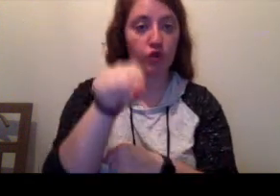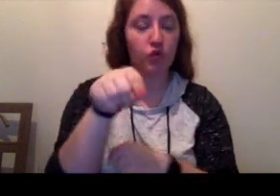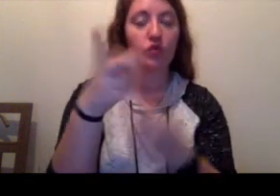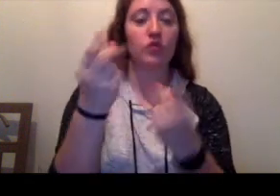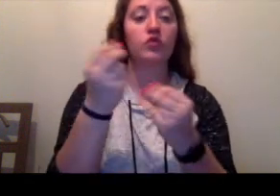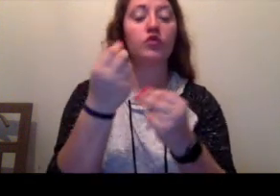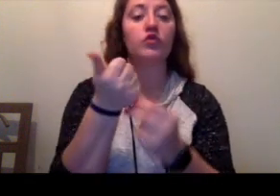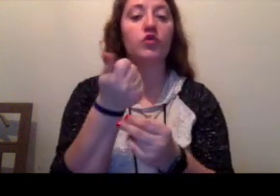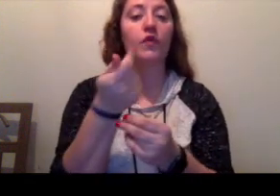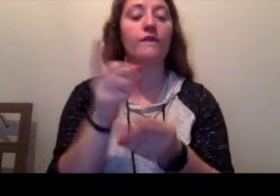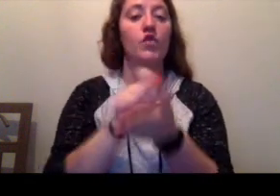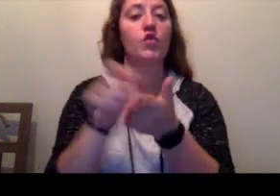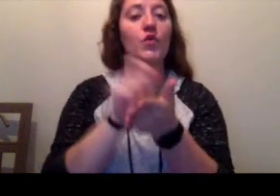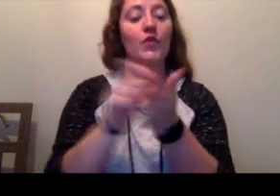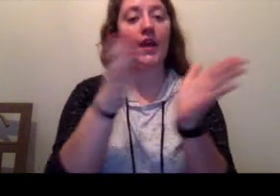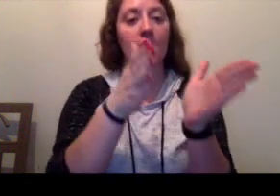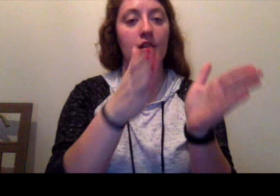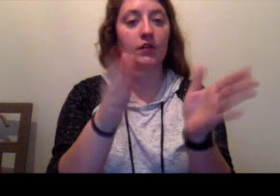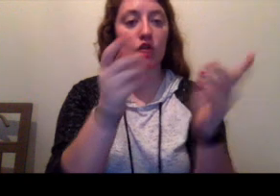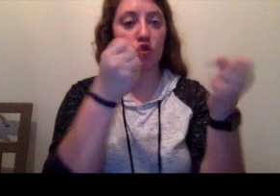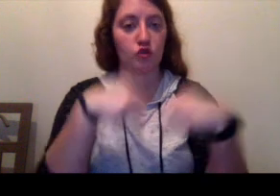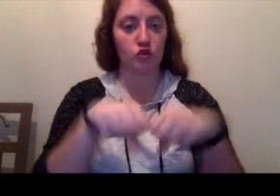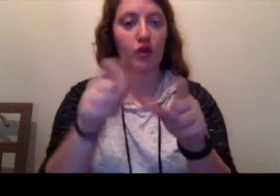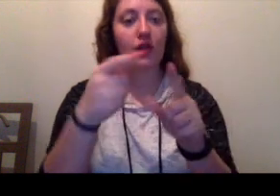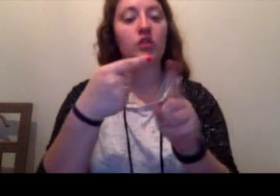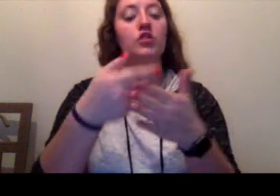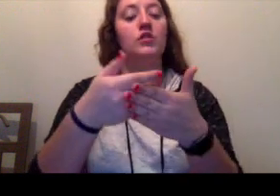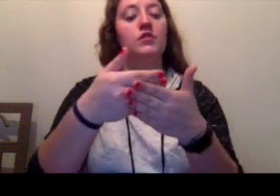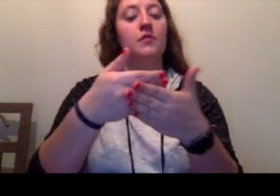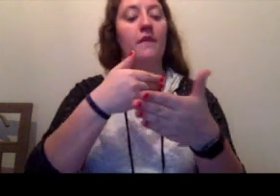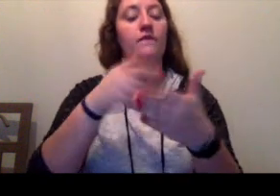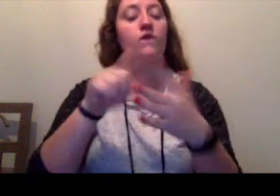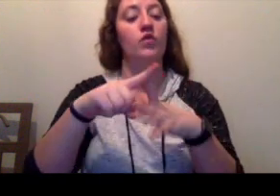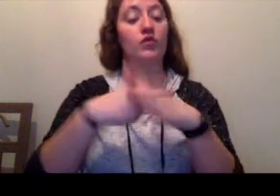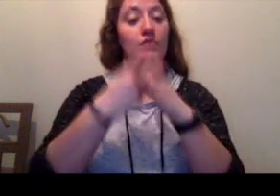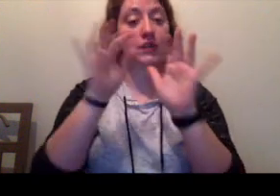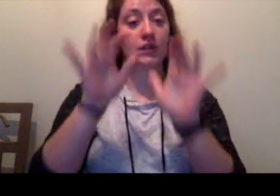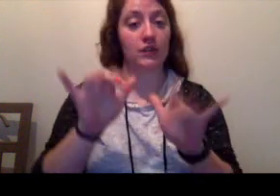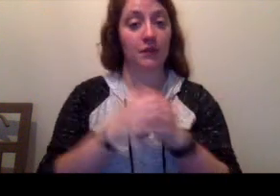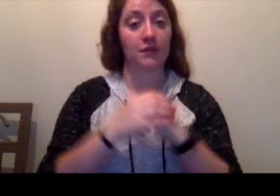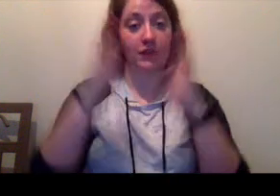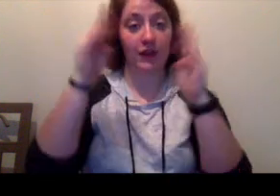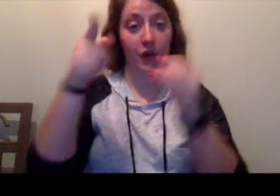some pre-writing strategies before you start typing it out. I hope that this